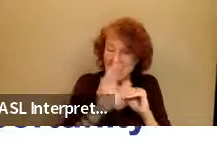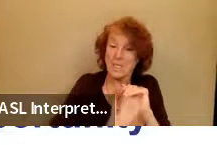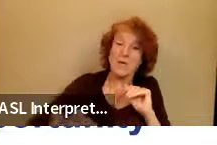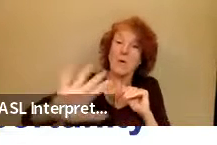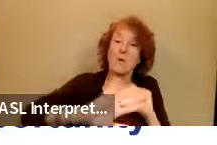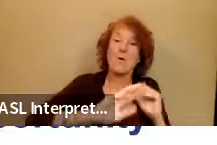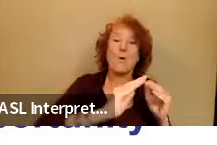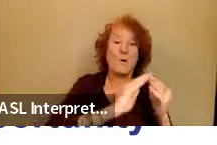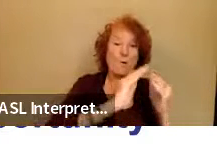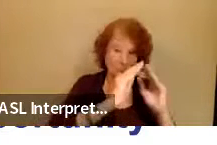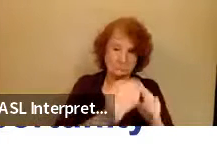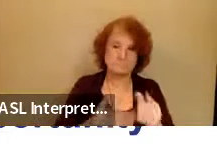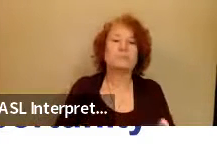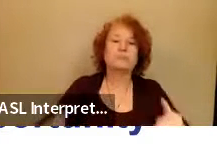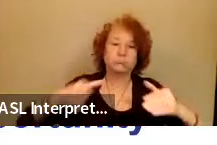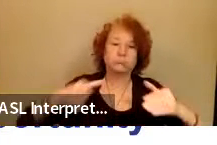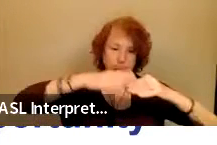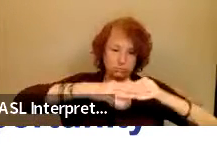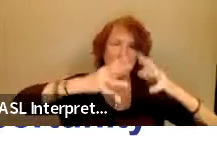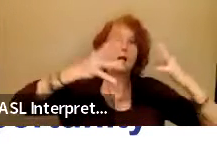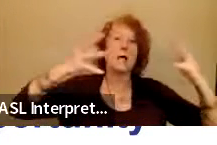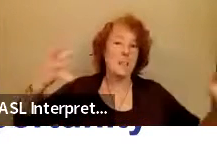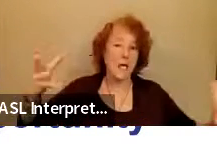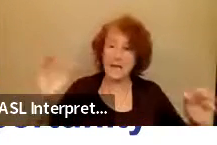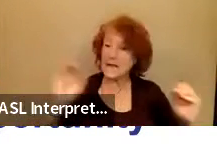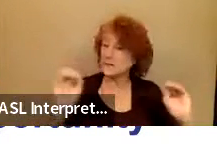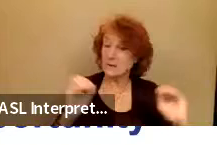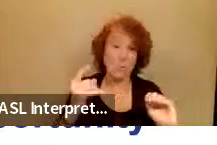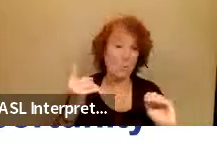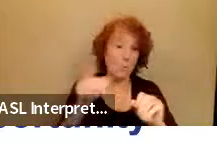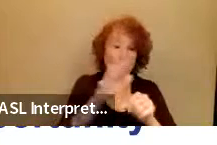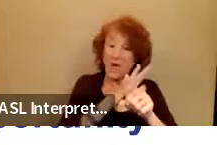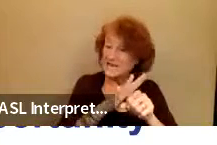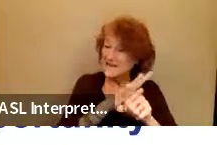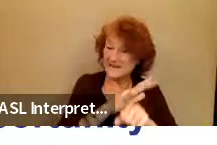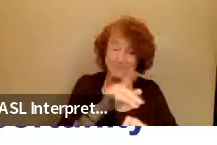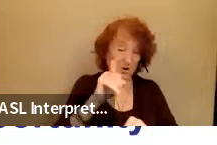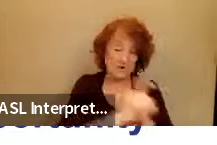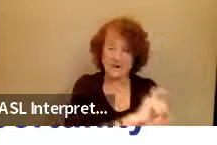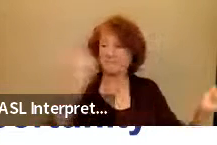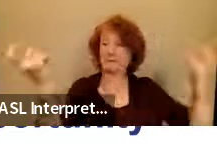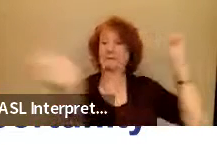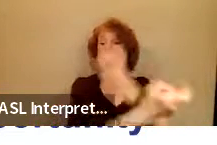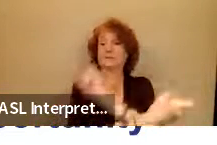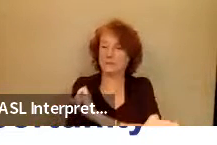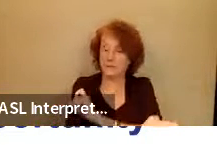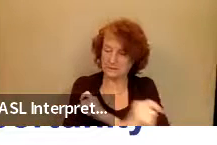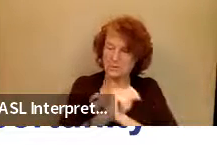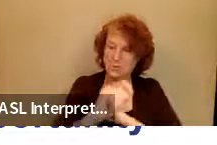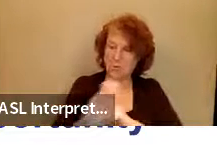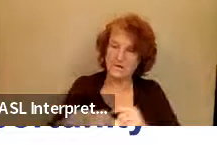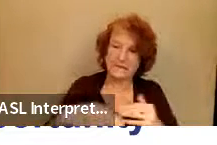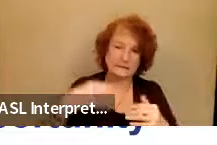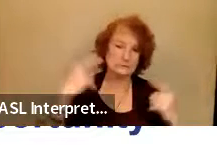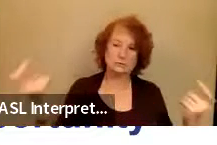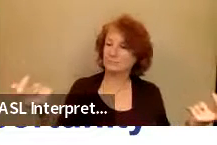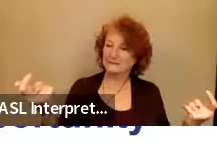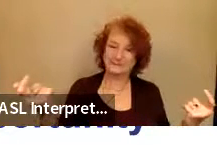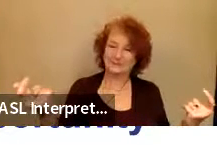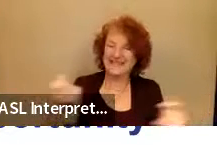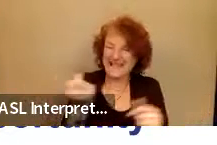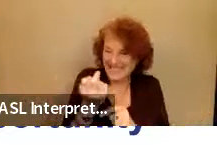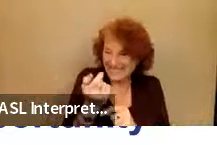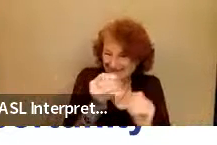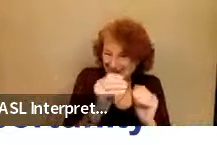any single neighborhood experiencing dramatic changes or overtaxed infrastructure. A little more housing in every neighborhood will